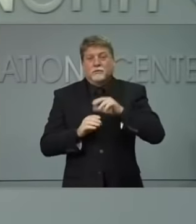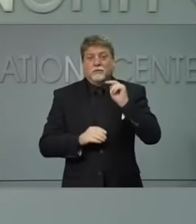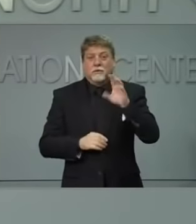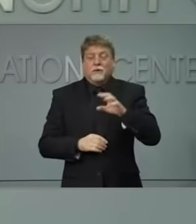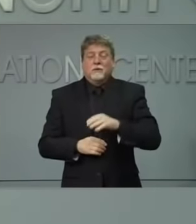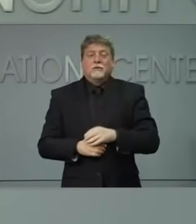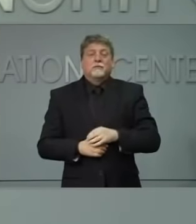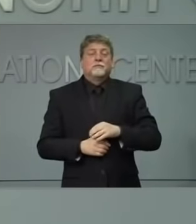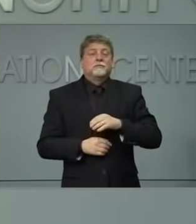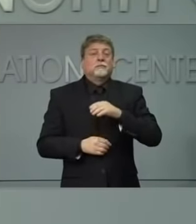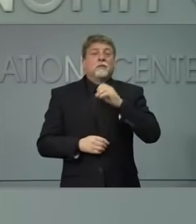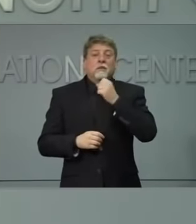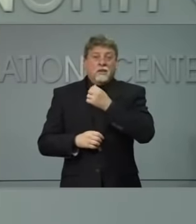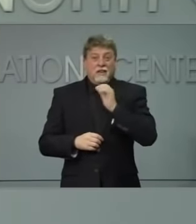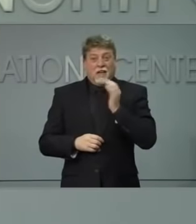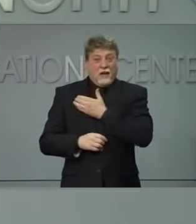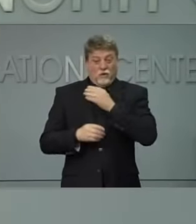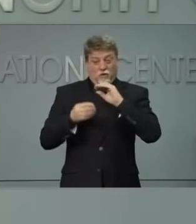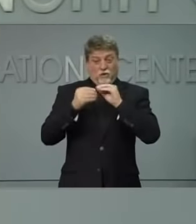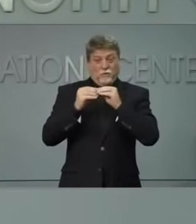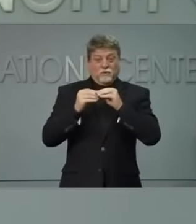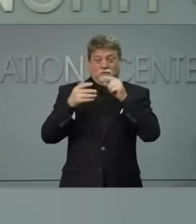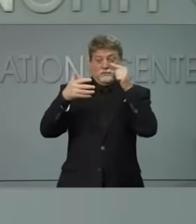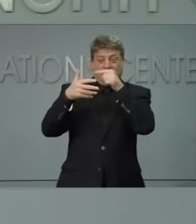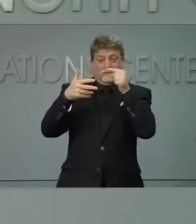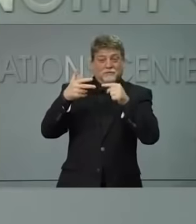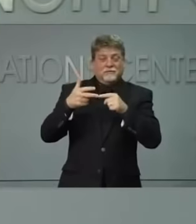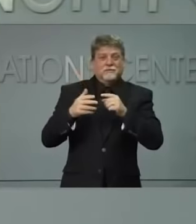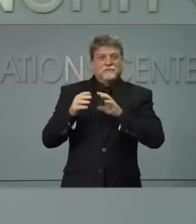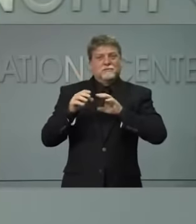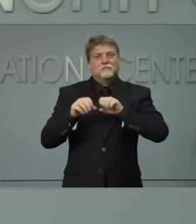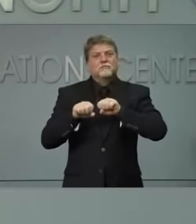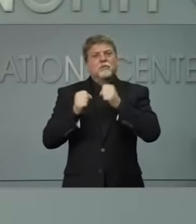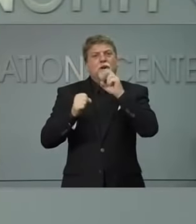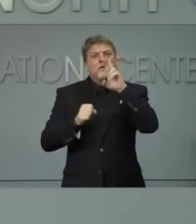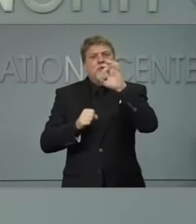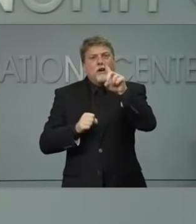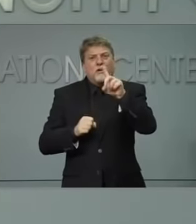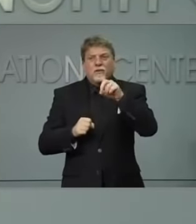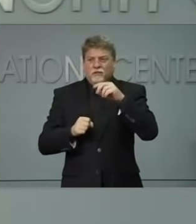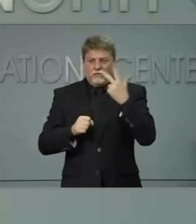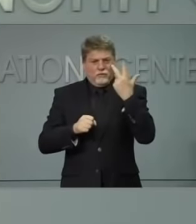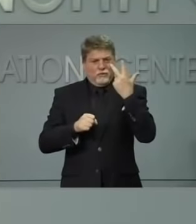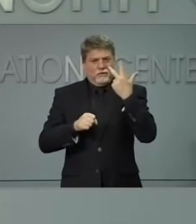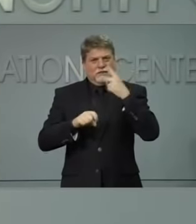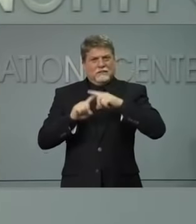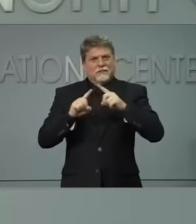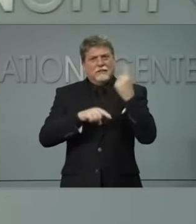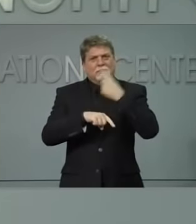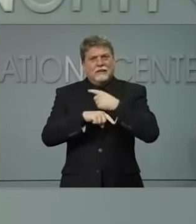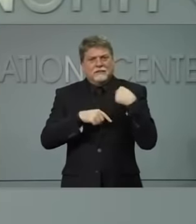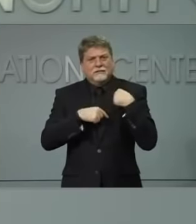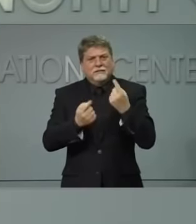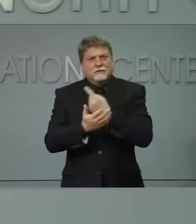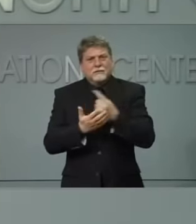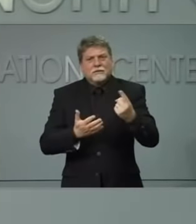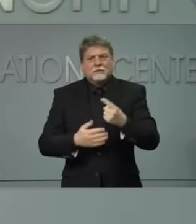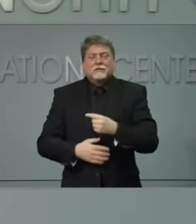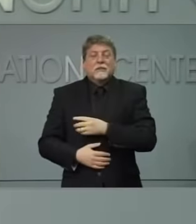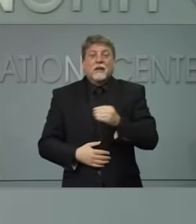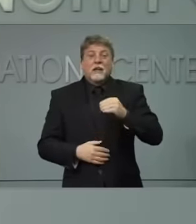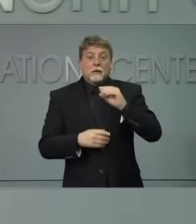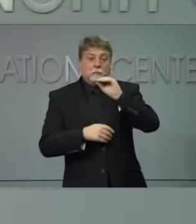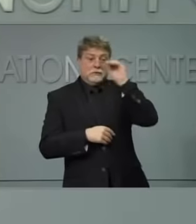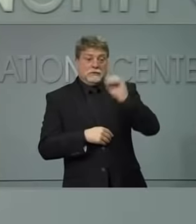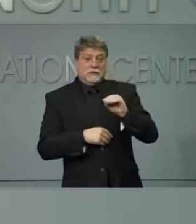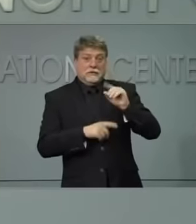case counts have broken single-day records on 3 separate days in just the last week, and the percent of tests returning positive